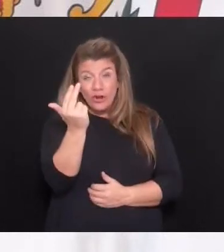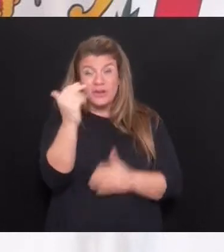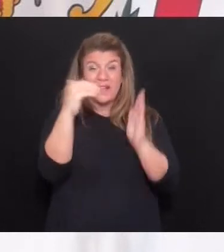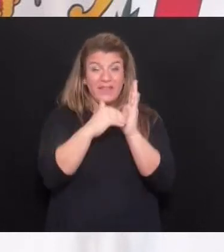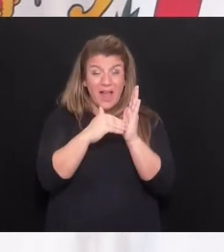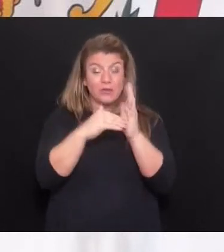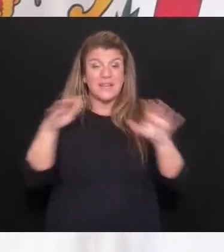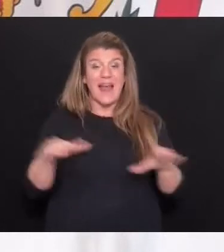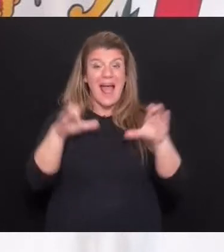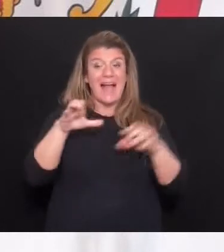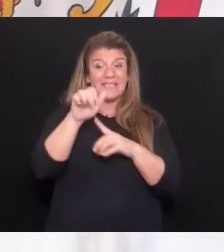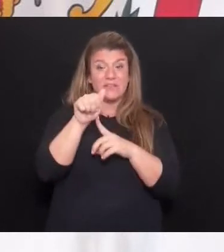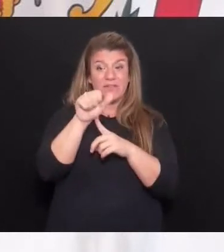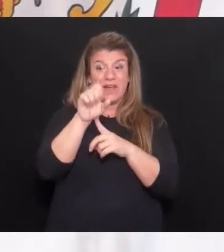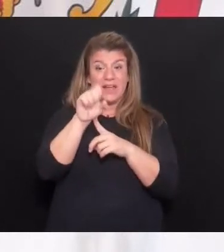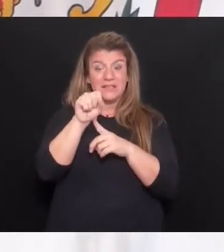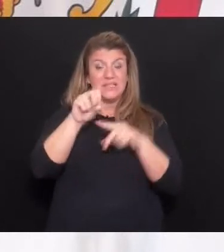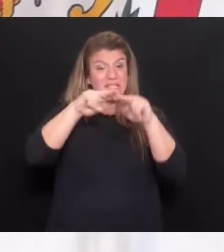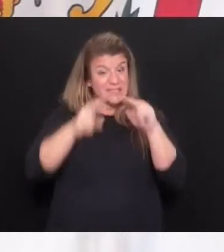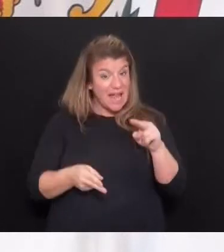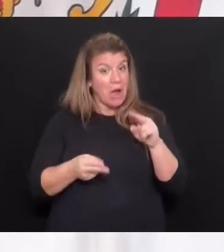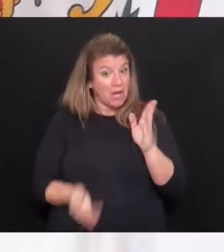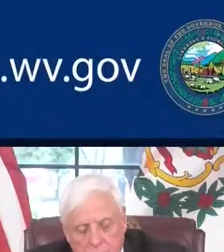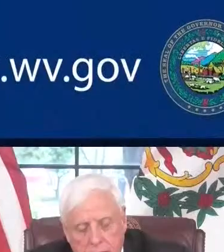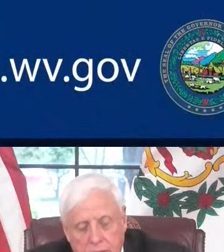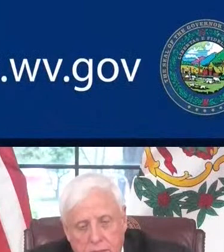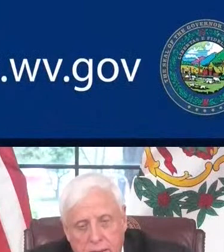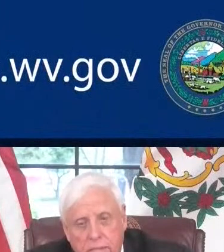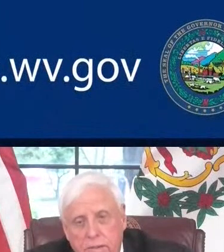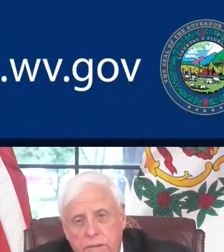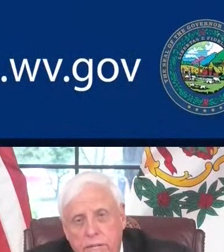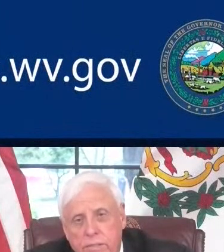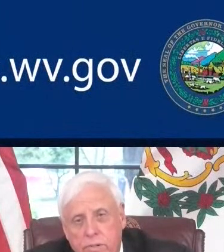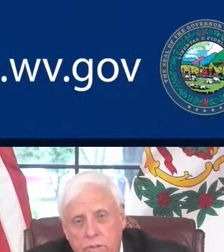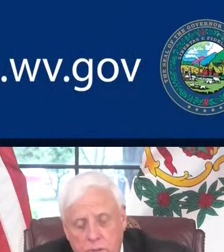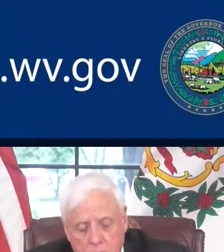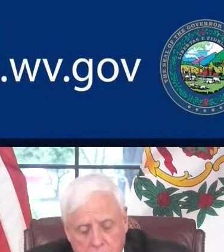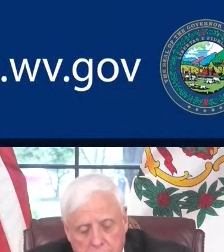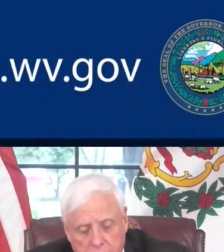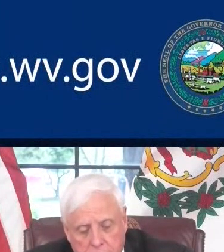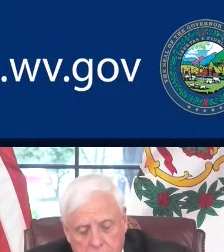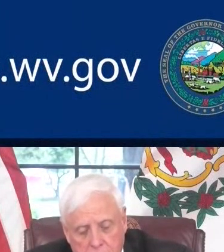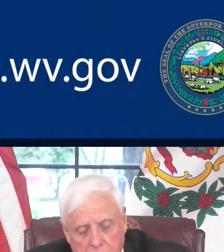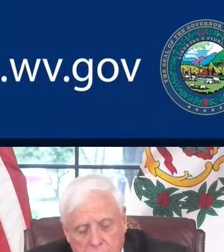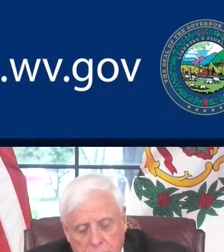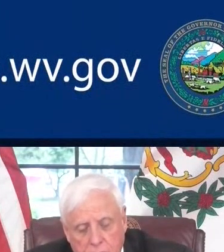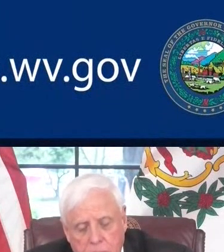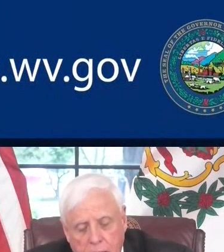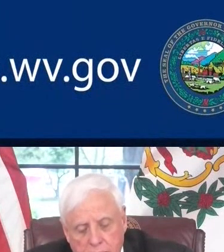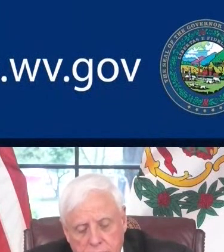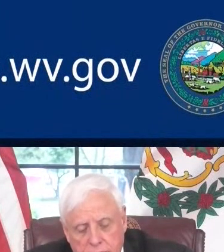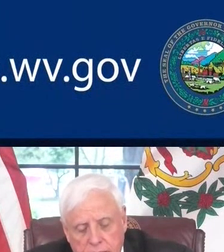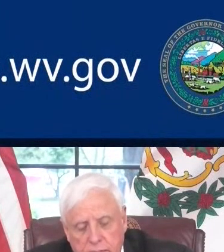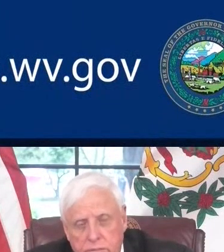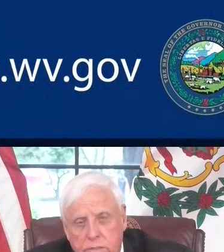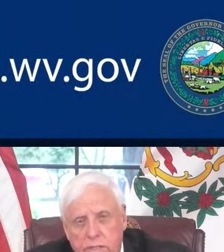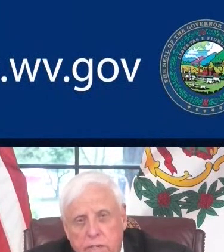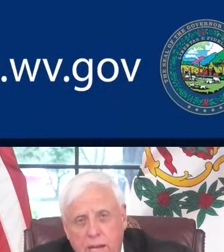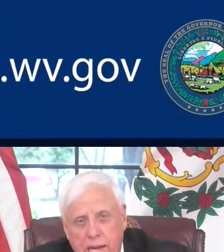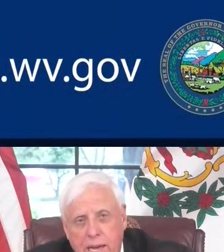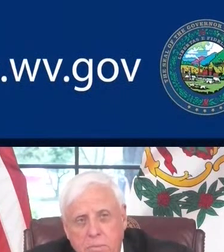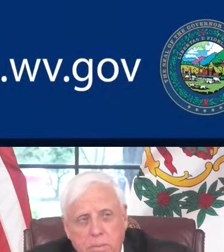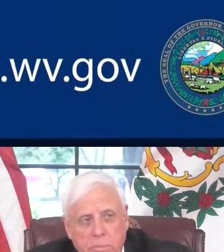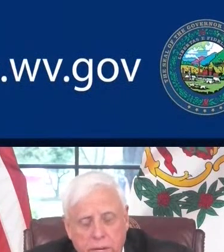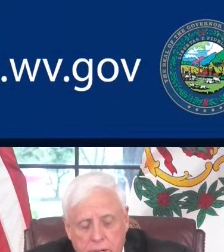13,000 active cases is down again. The active cases are looking better. The new positive cases are